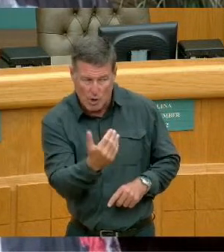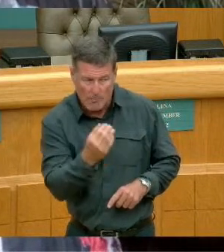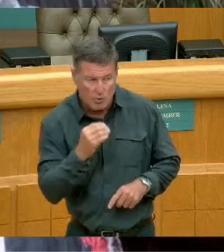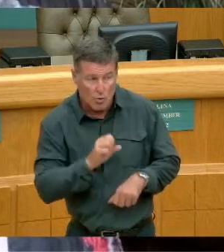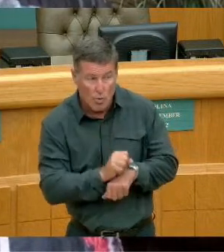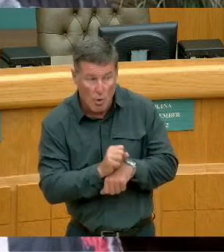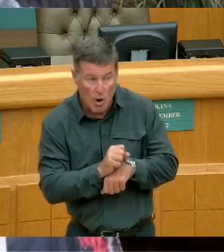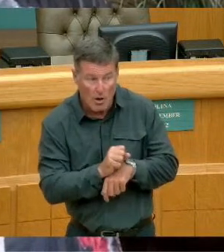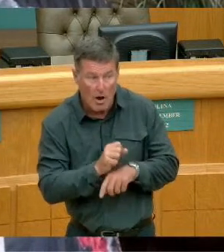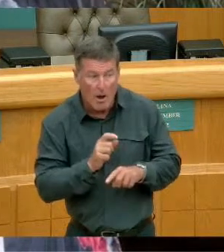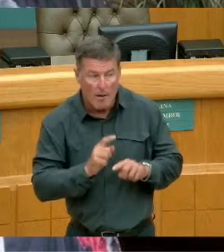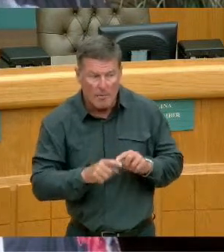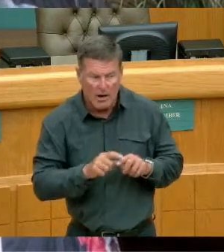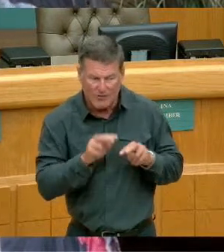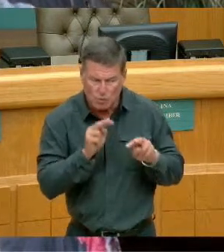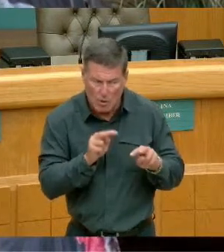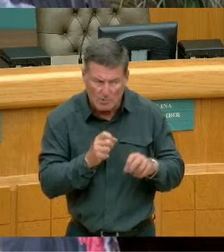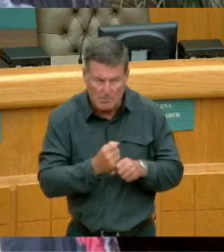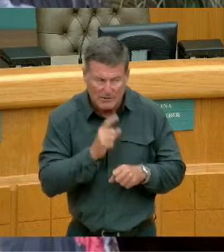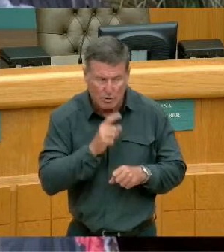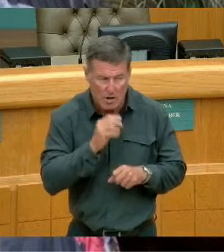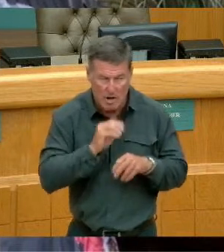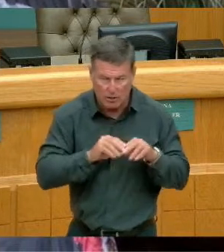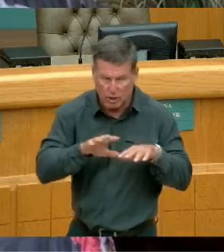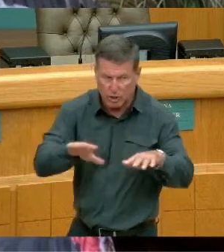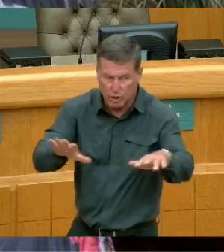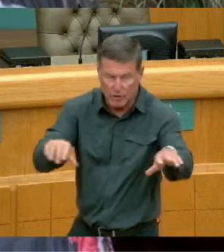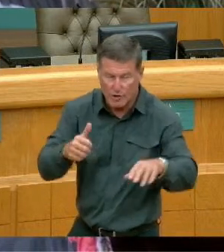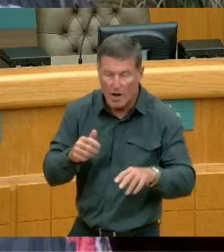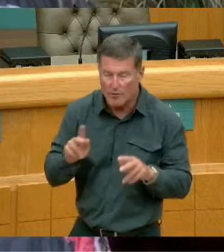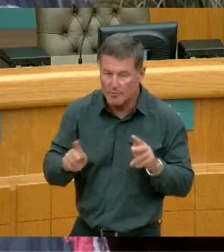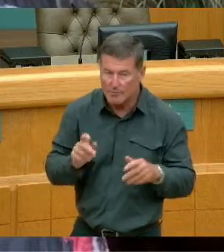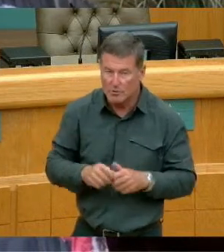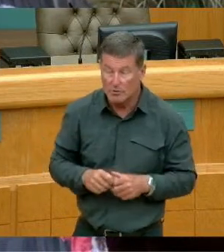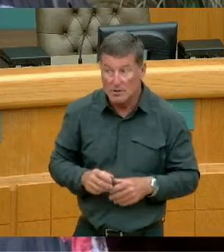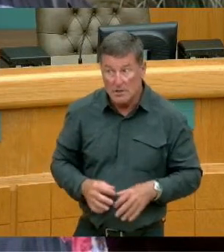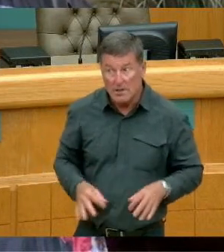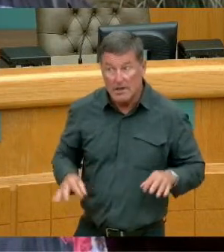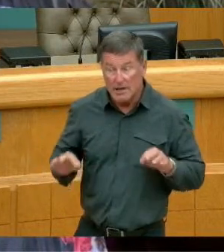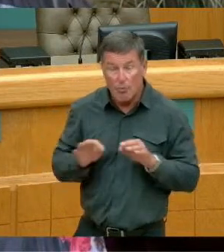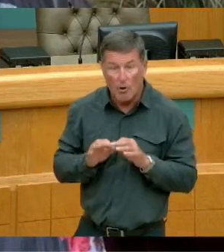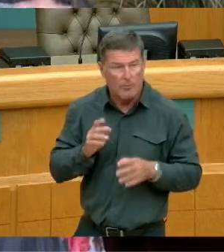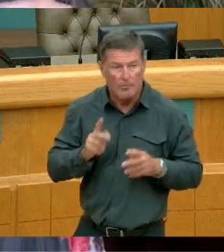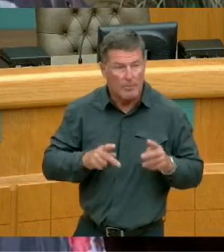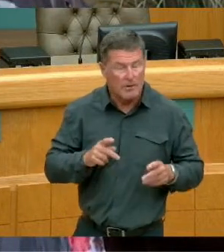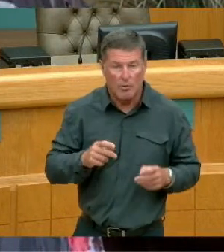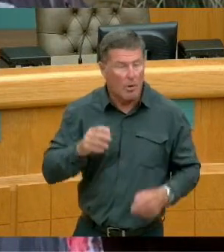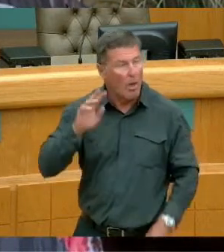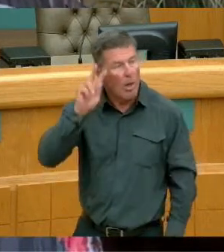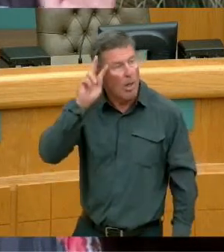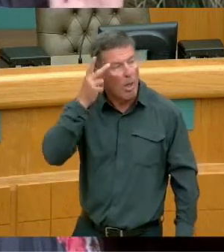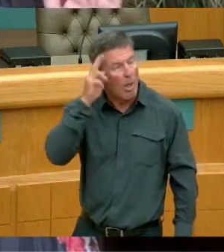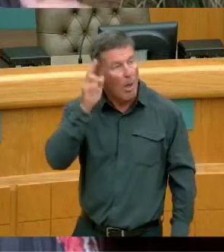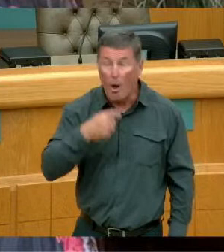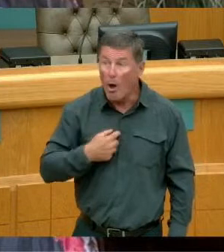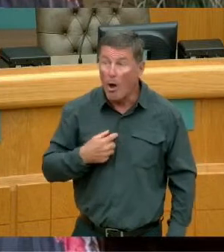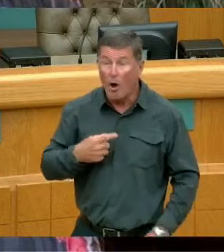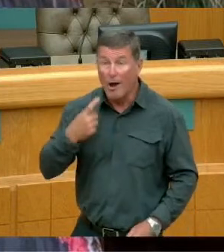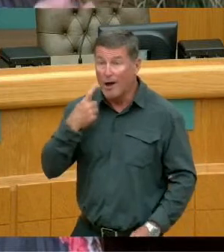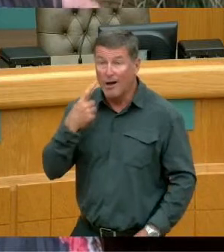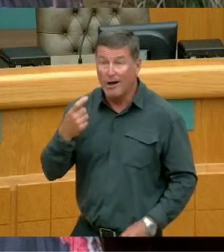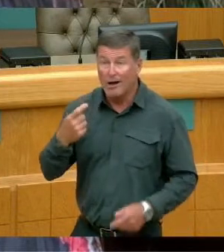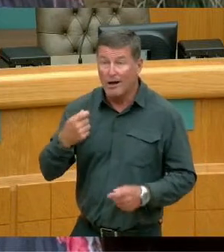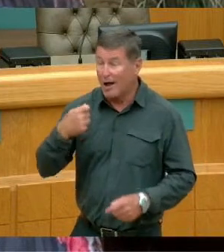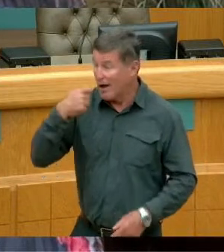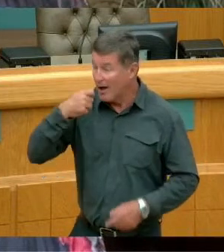today, but you could be sick tomorrow. So that's very important because a lot of people have the misunderstanding that I'm negative, so I'm